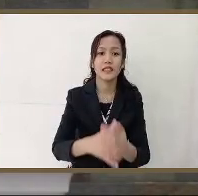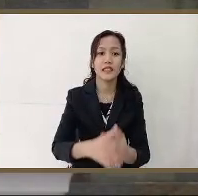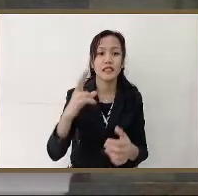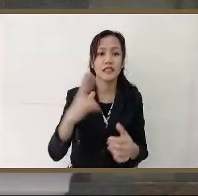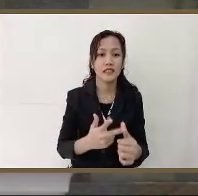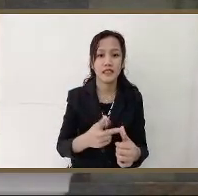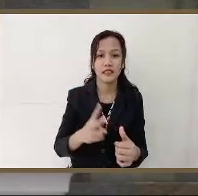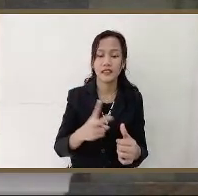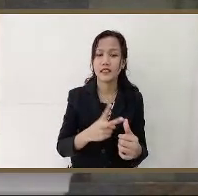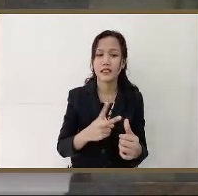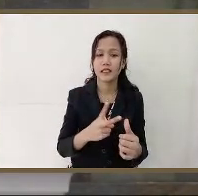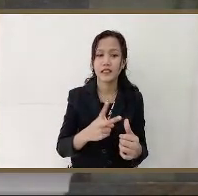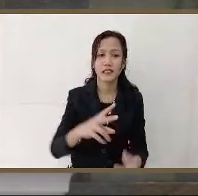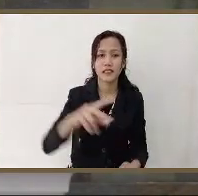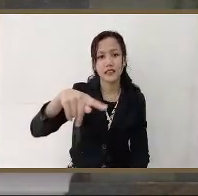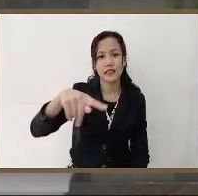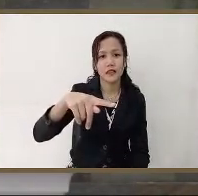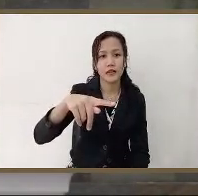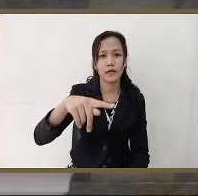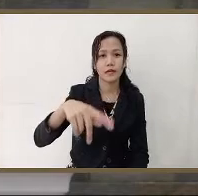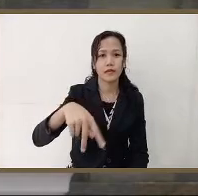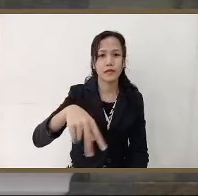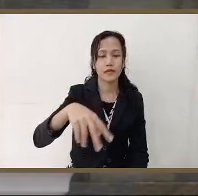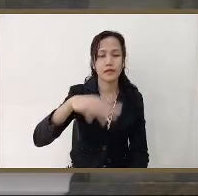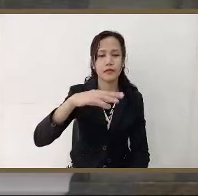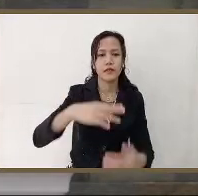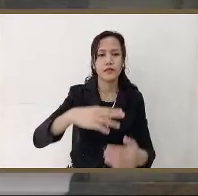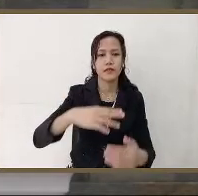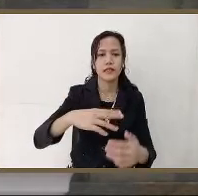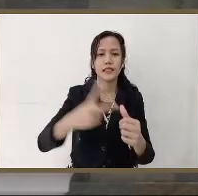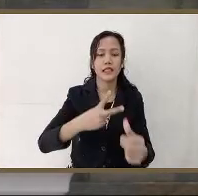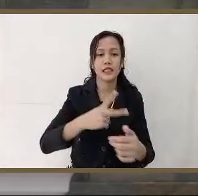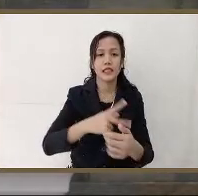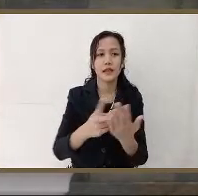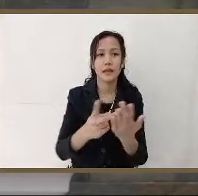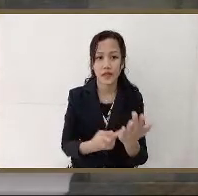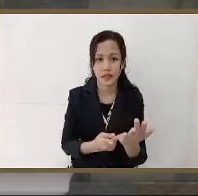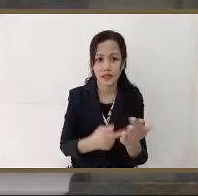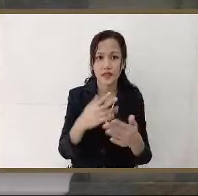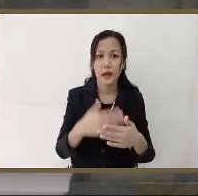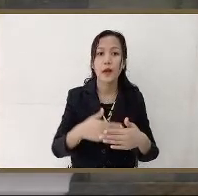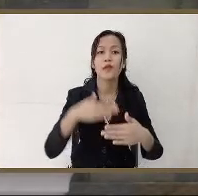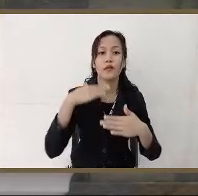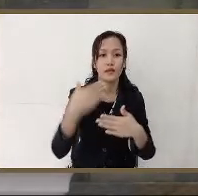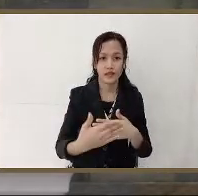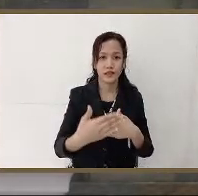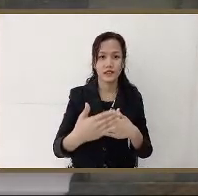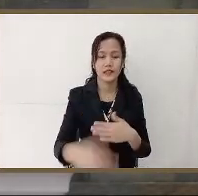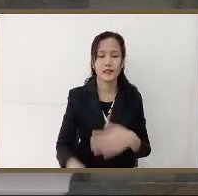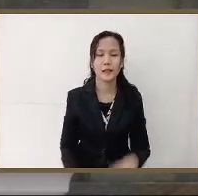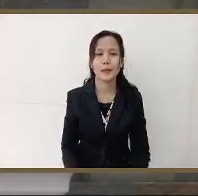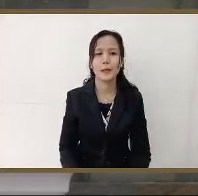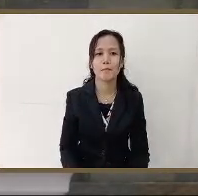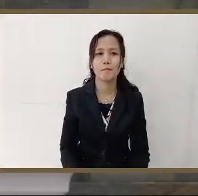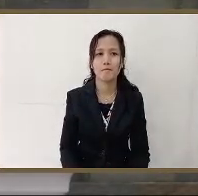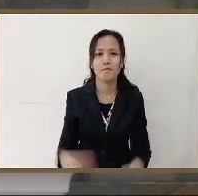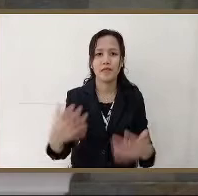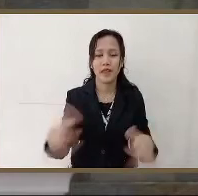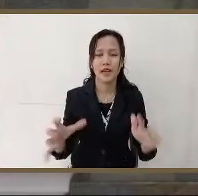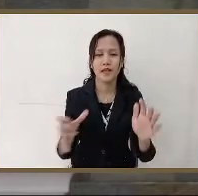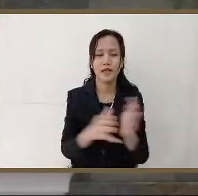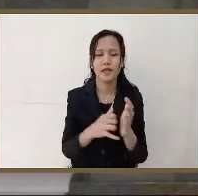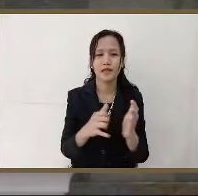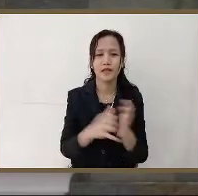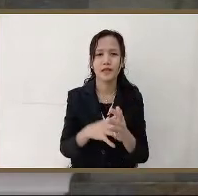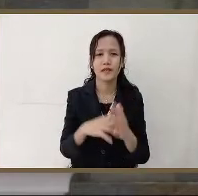the early years of his reign. And then the second part, after that, okay, after that